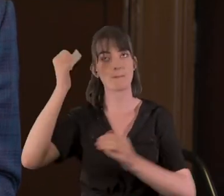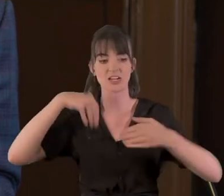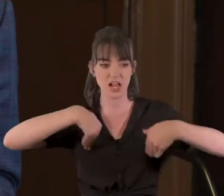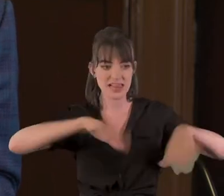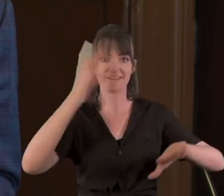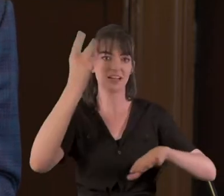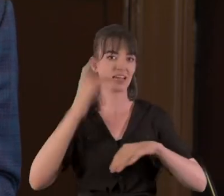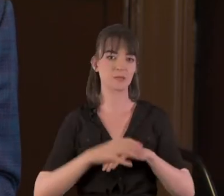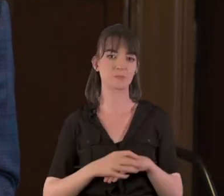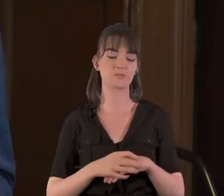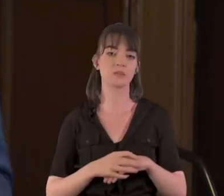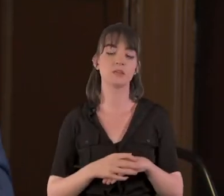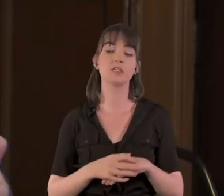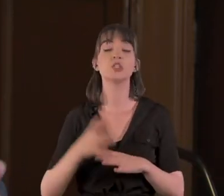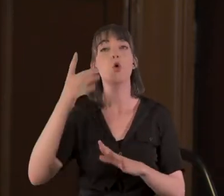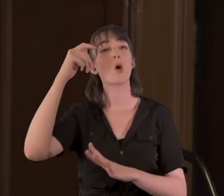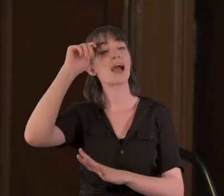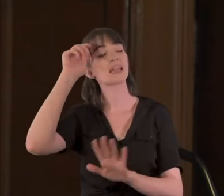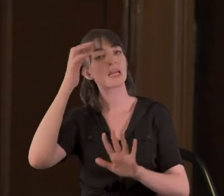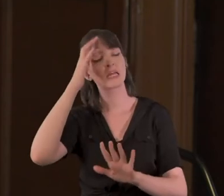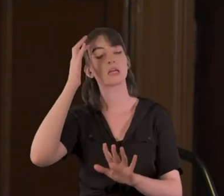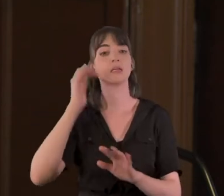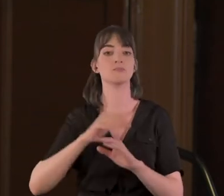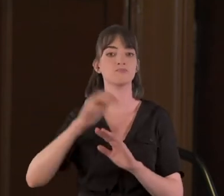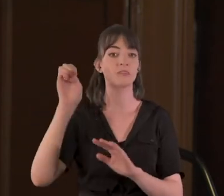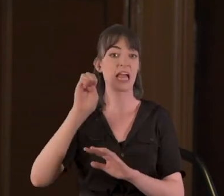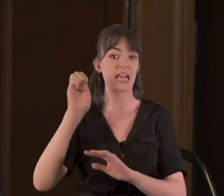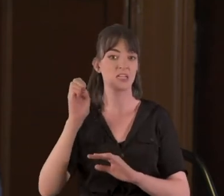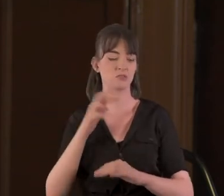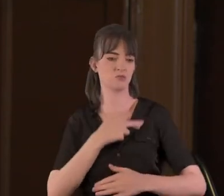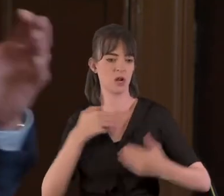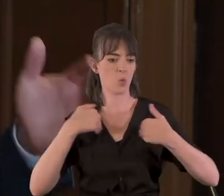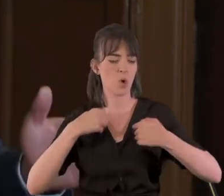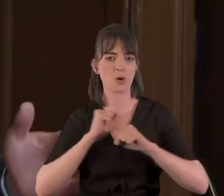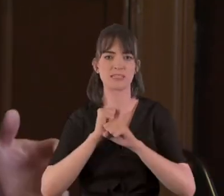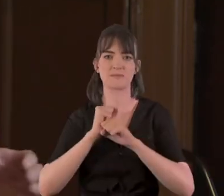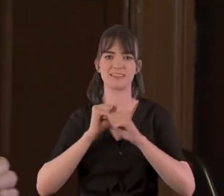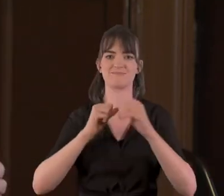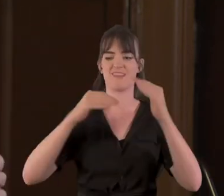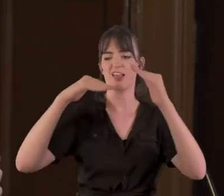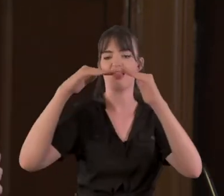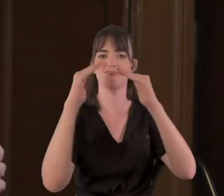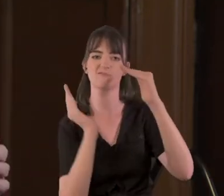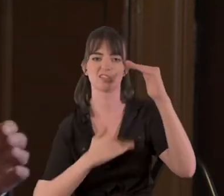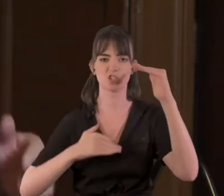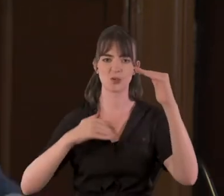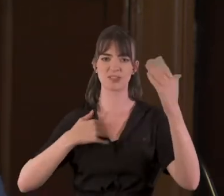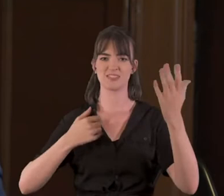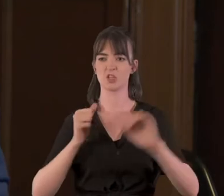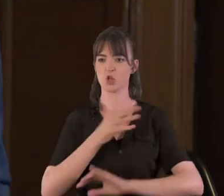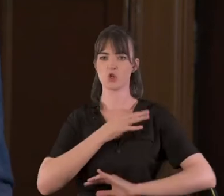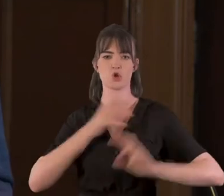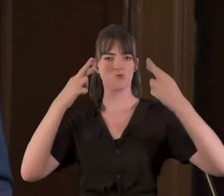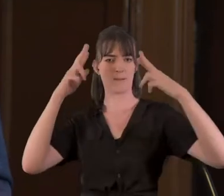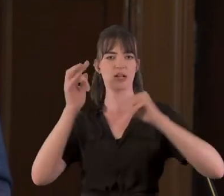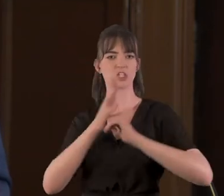mainly they were worried about reducing the status of the monarch, but I think mainly probably the point we made before, that they were still worried